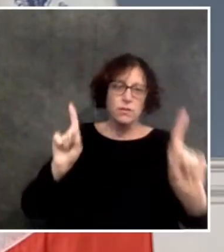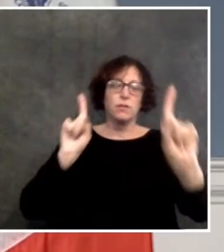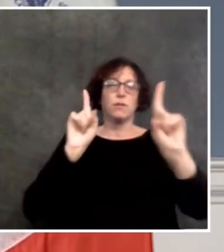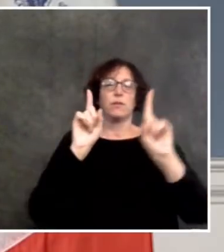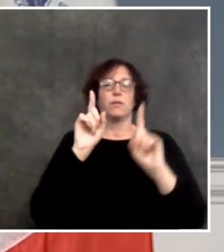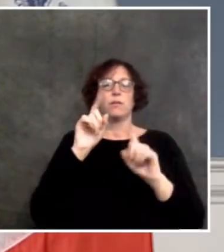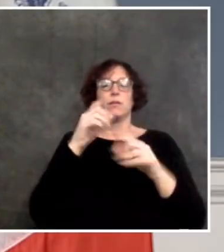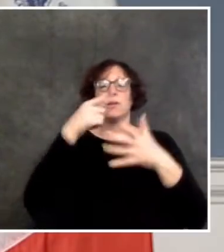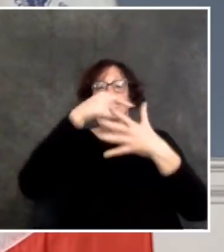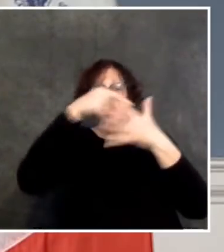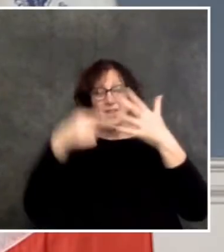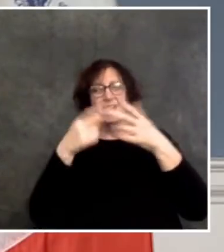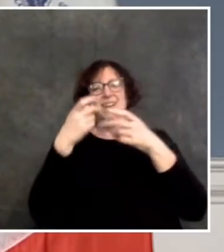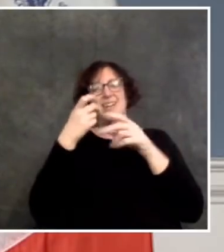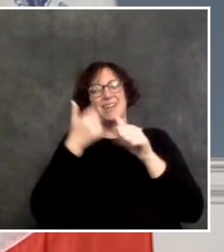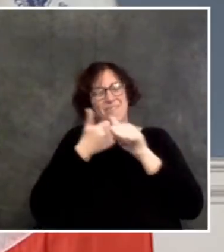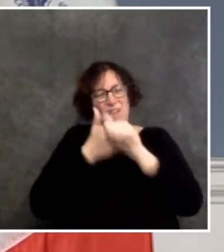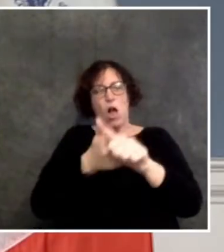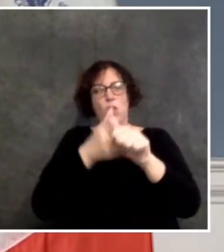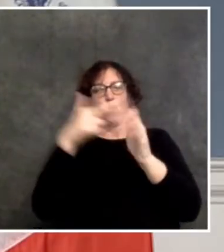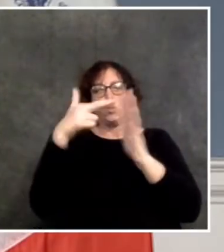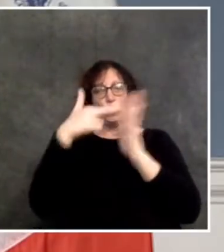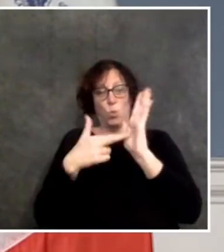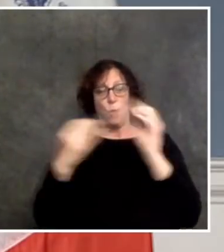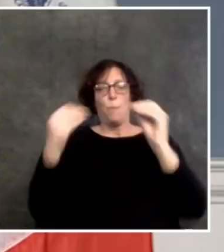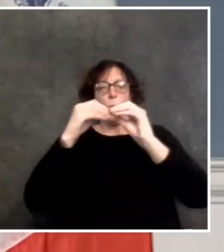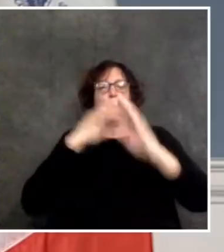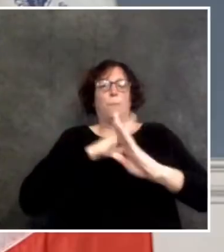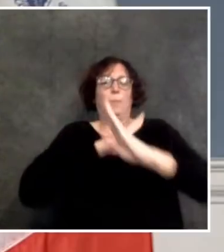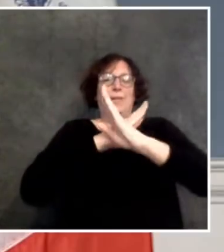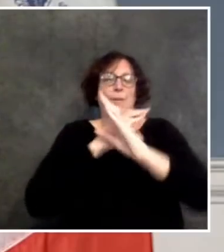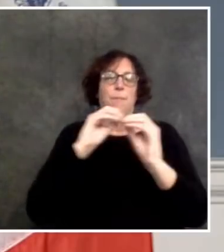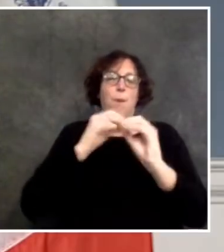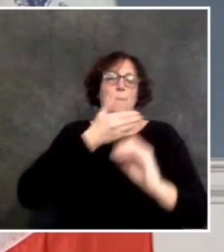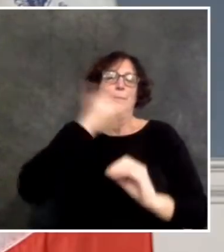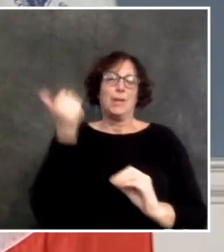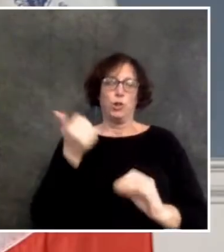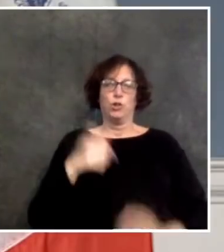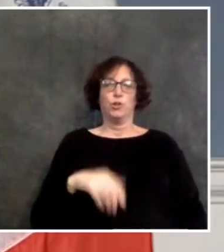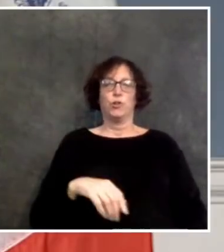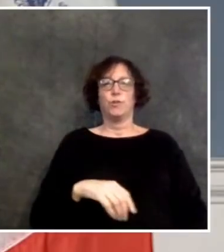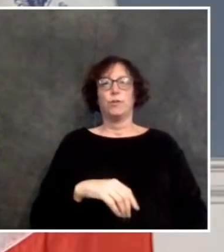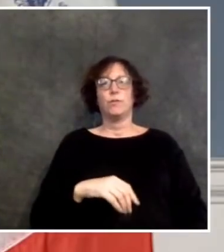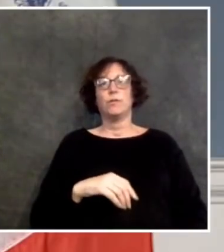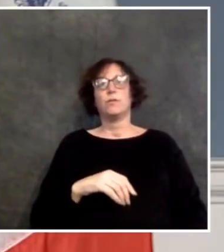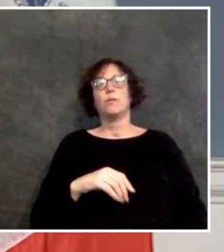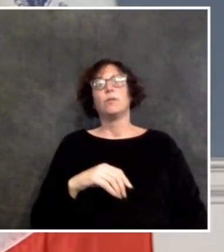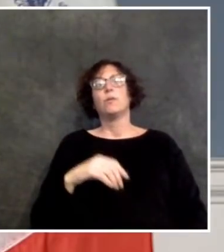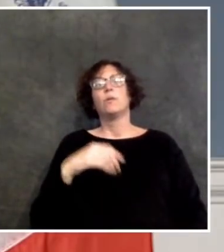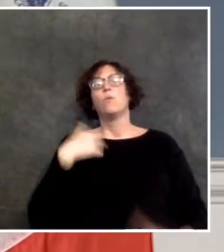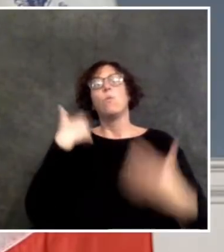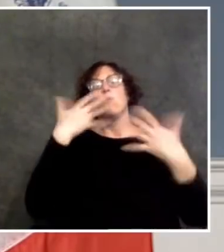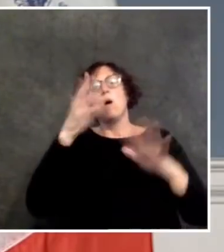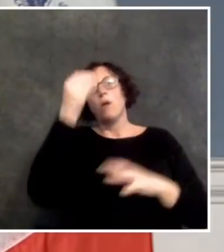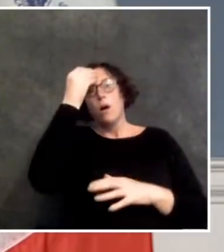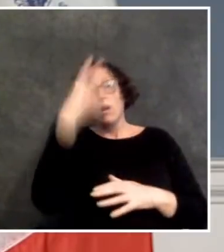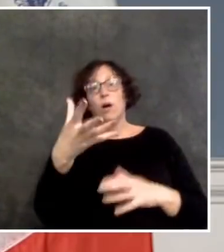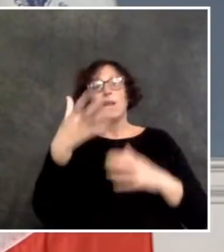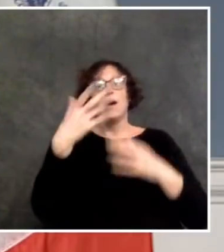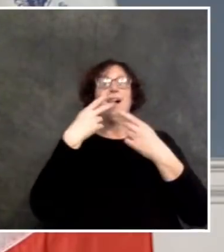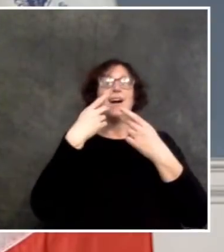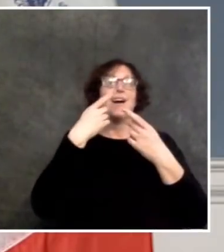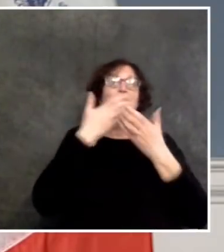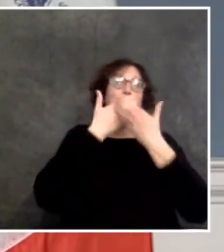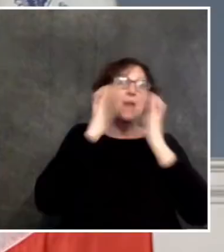And to make sure that we did not send a message that made people overconfident the other way. Because, Yoav, I think